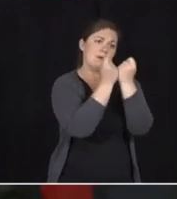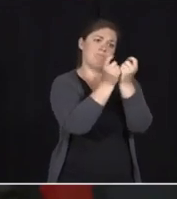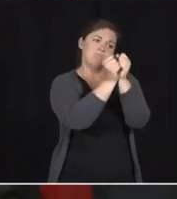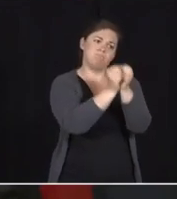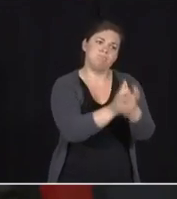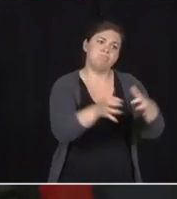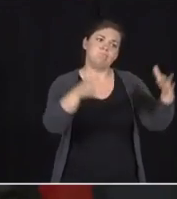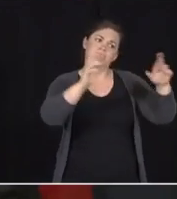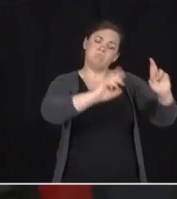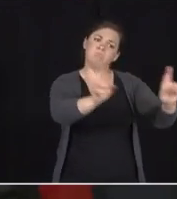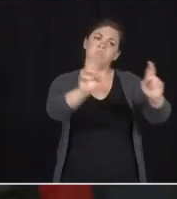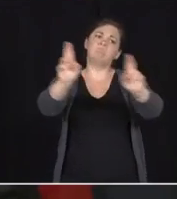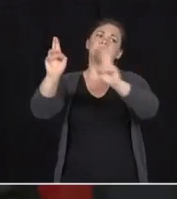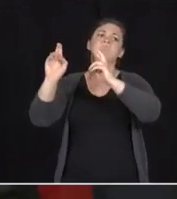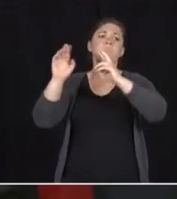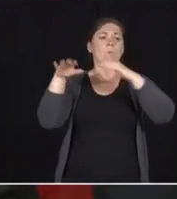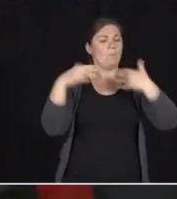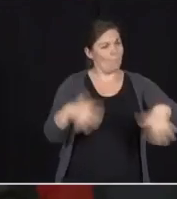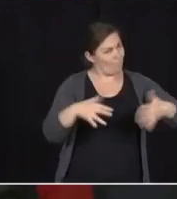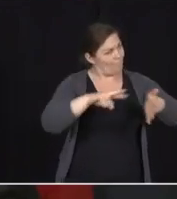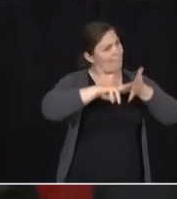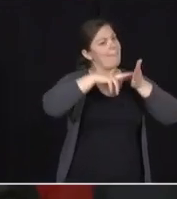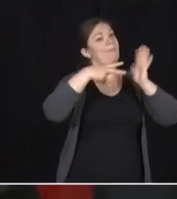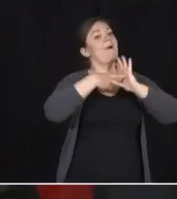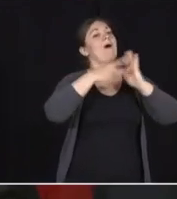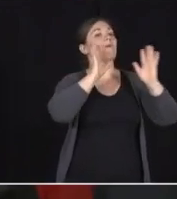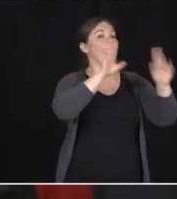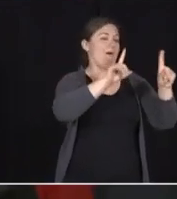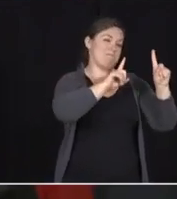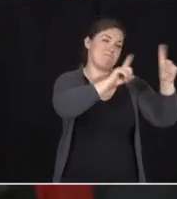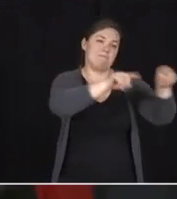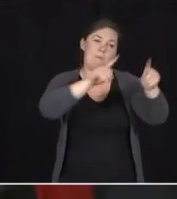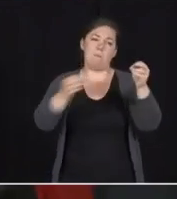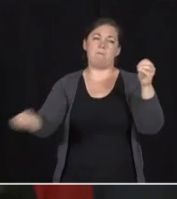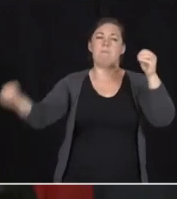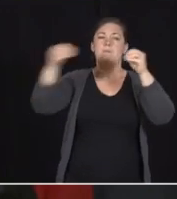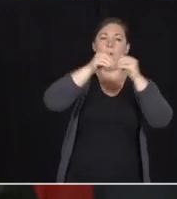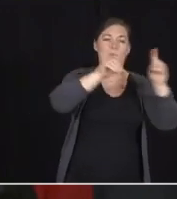It'll allow us to go out there and increase testing.